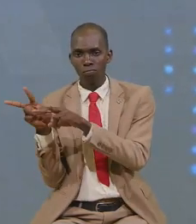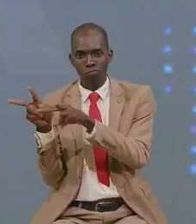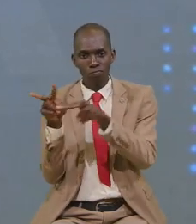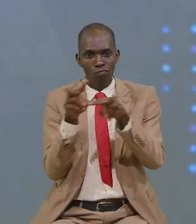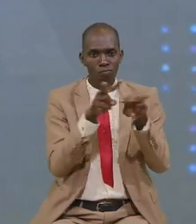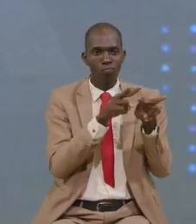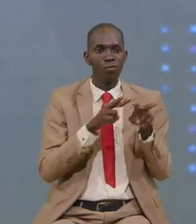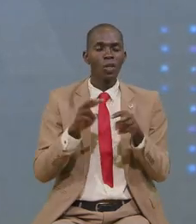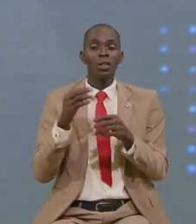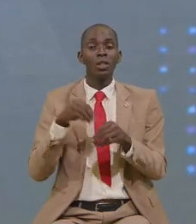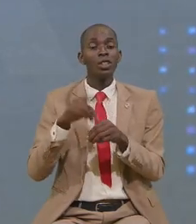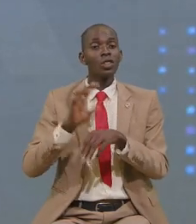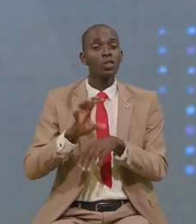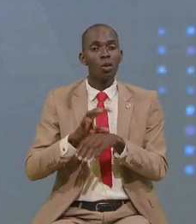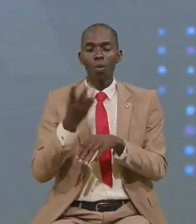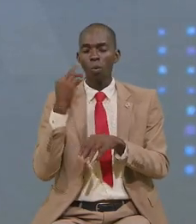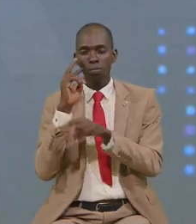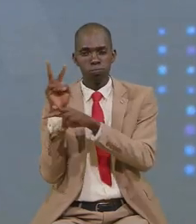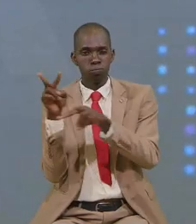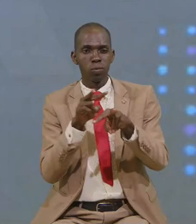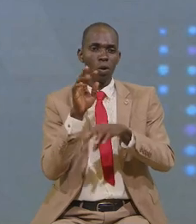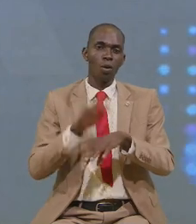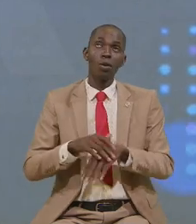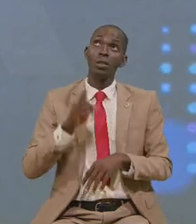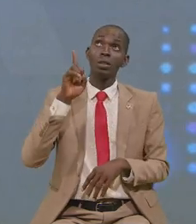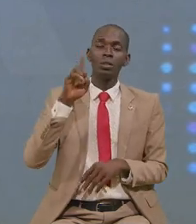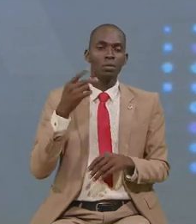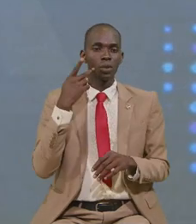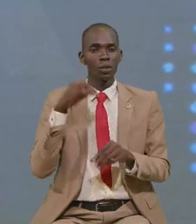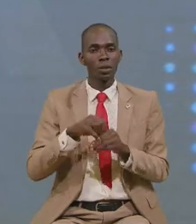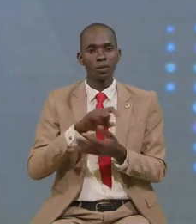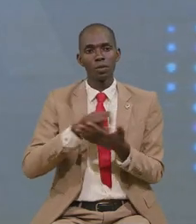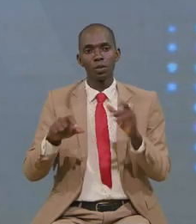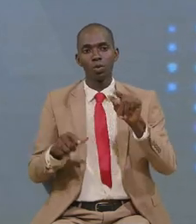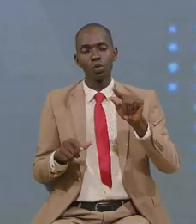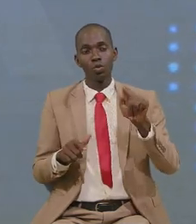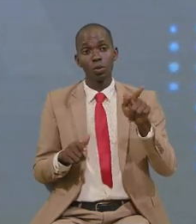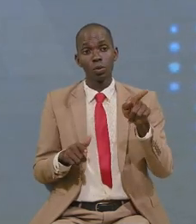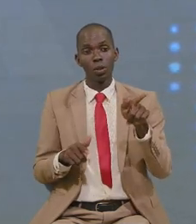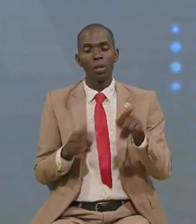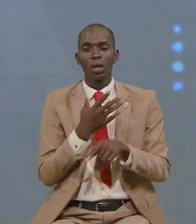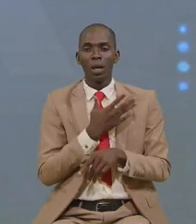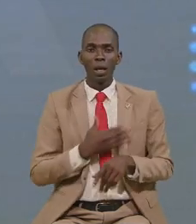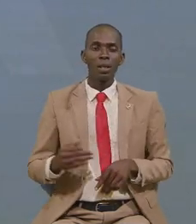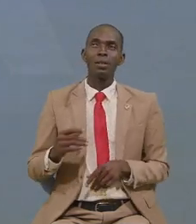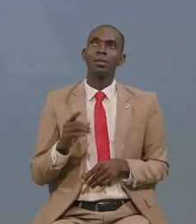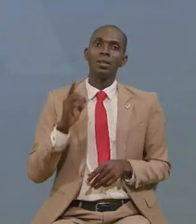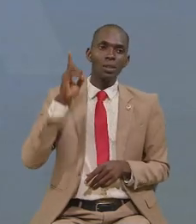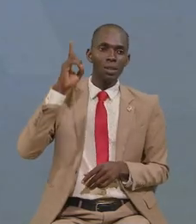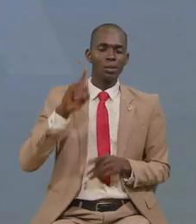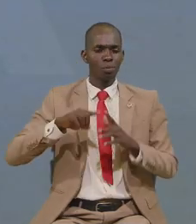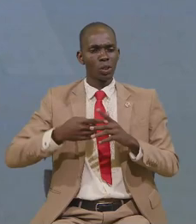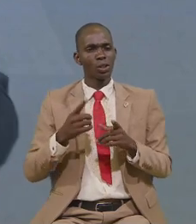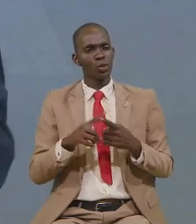the synagogue were fasting on him. Verse 21, and he said, he began to say unto them, and